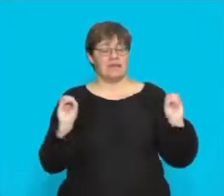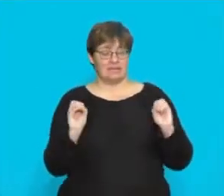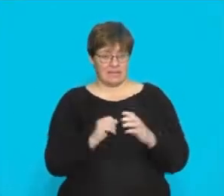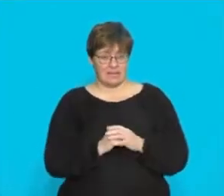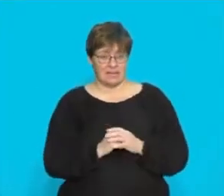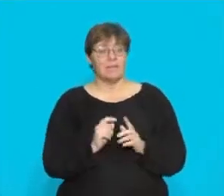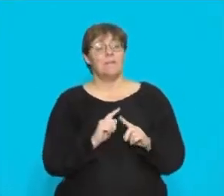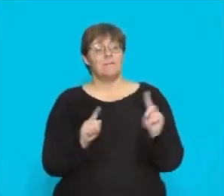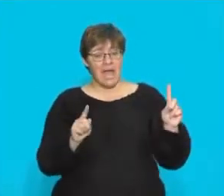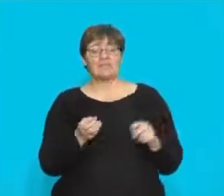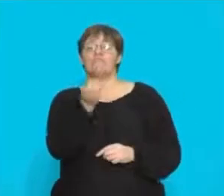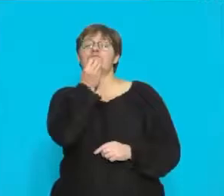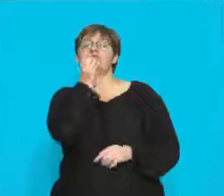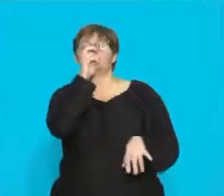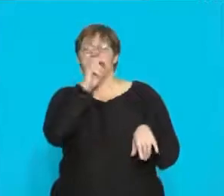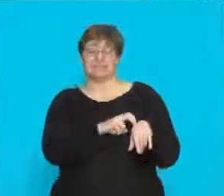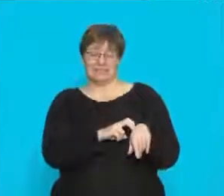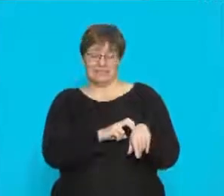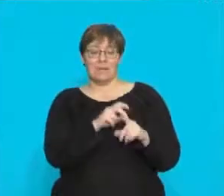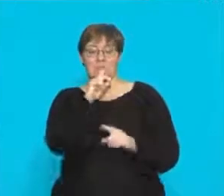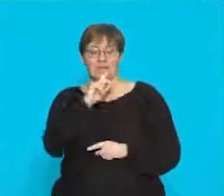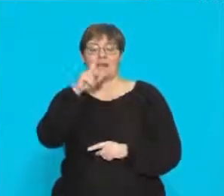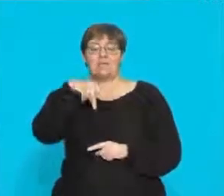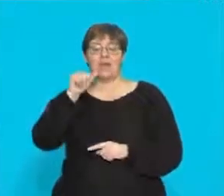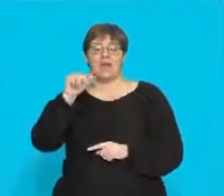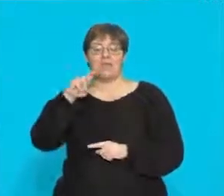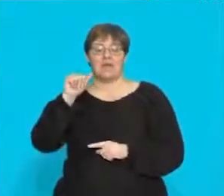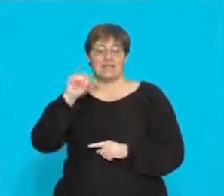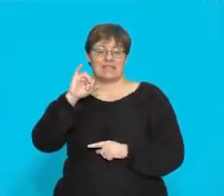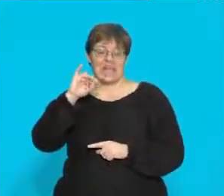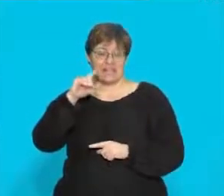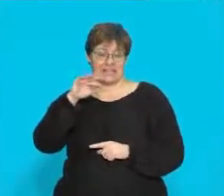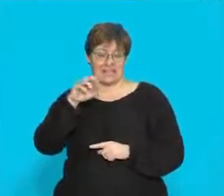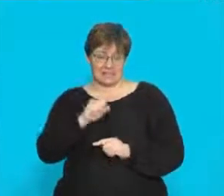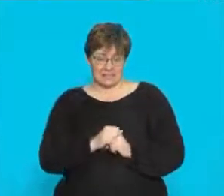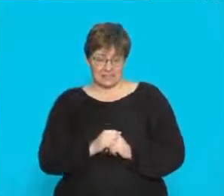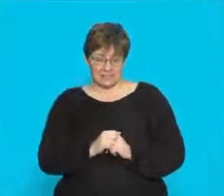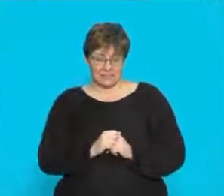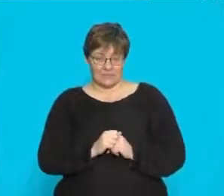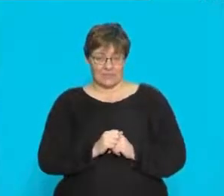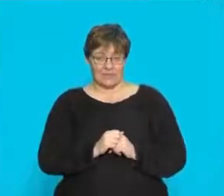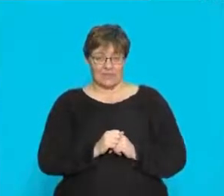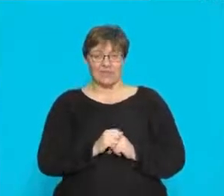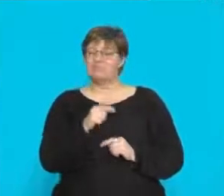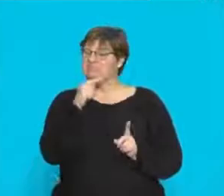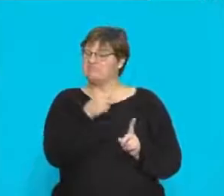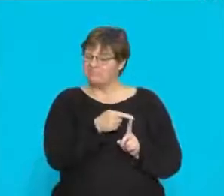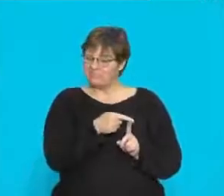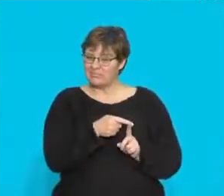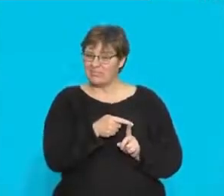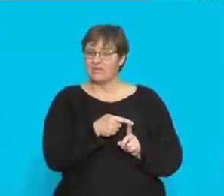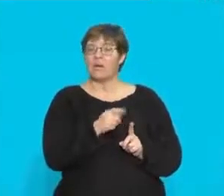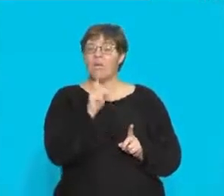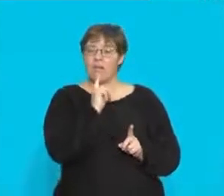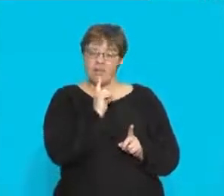but they need to feed, and these are parasites. And when we use the term parasite, a parasite is going